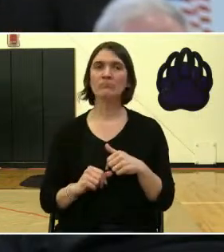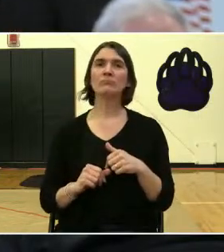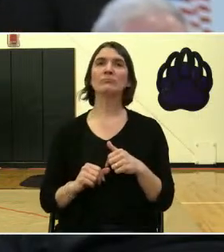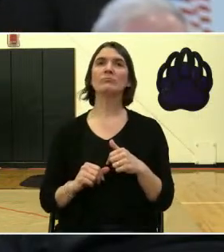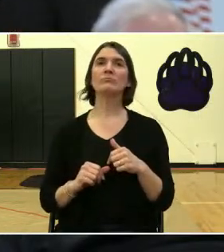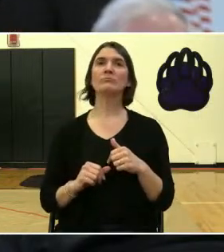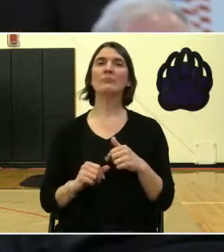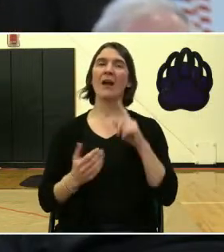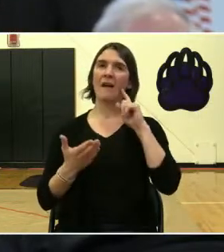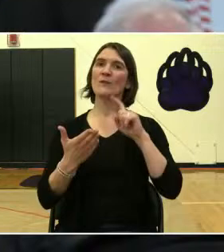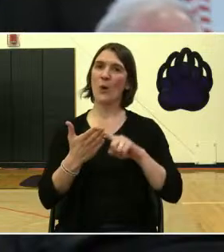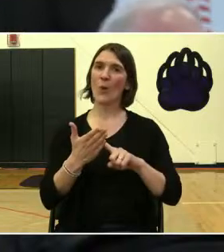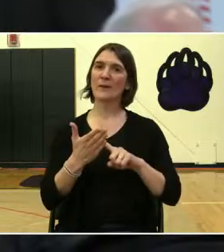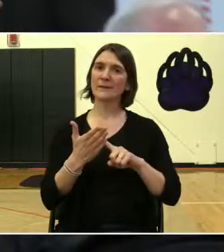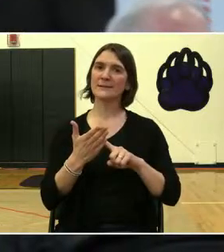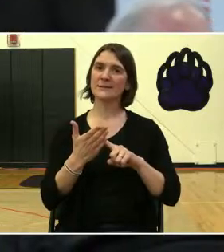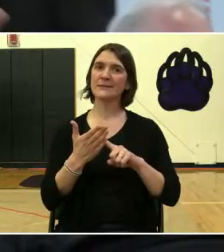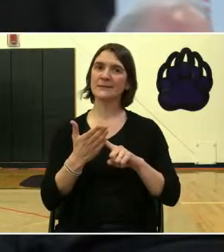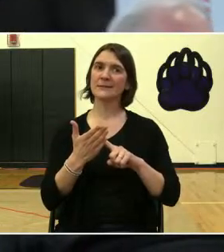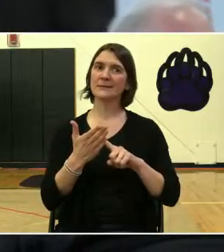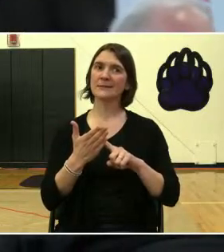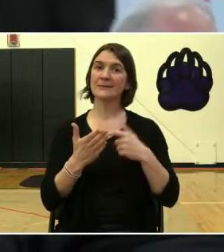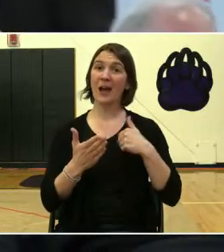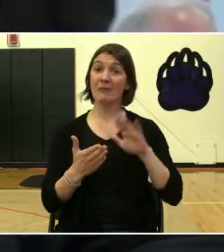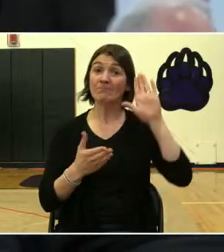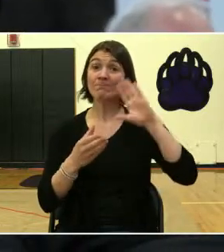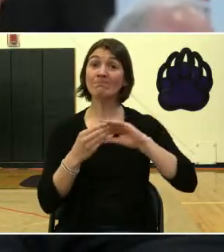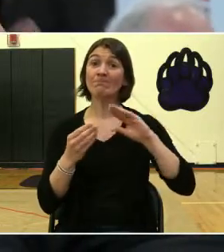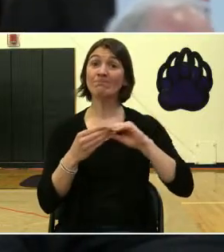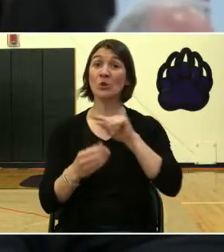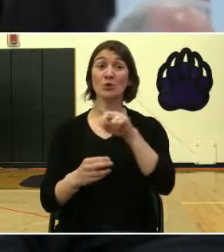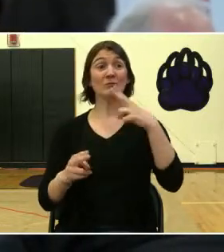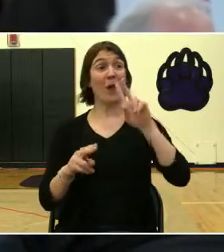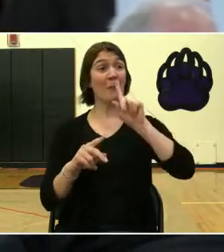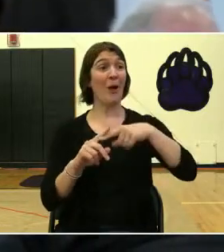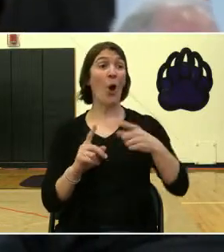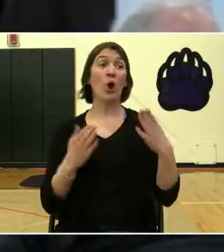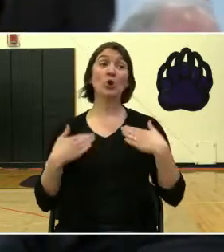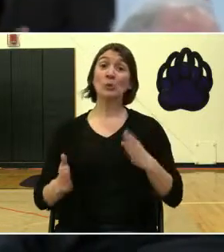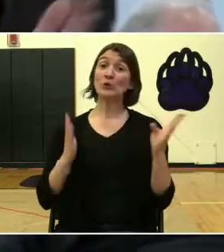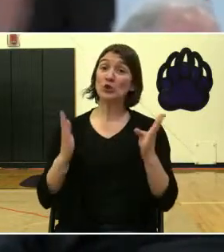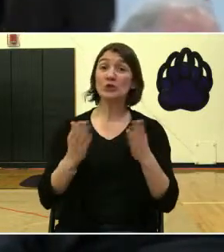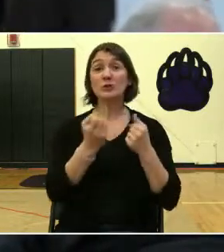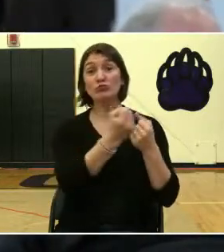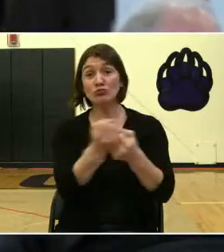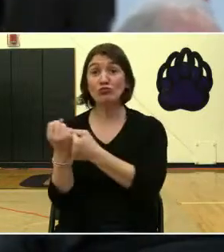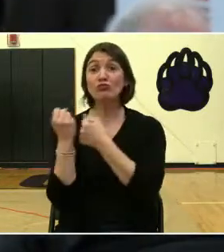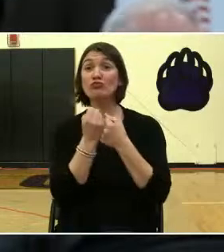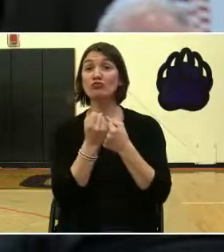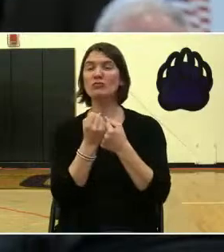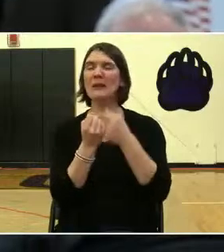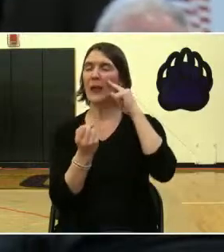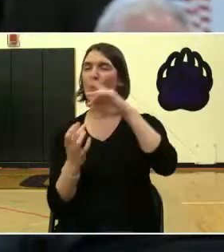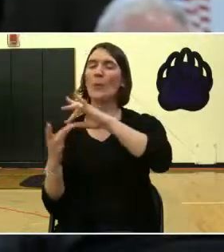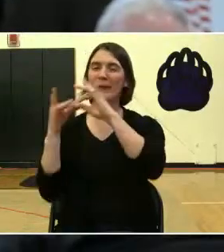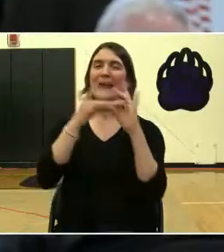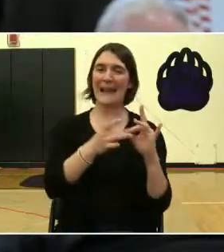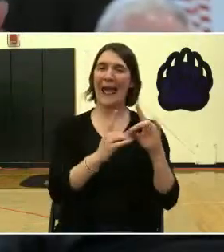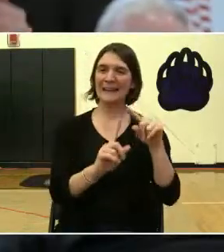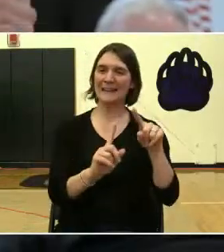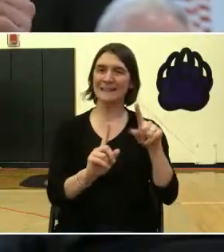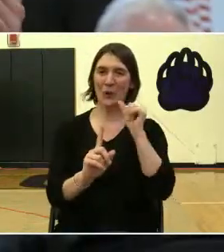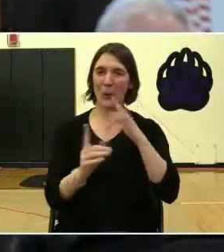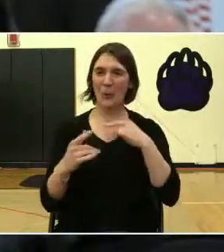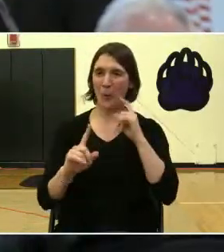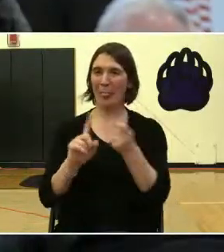um sometimes we speak of Human Services um and I will connect this to the